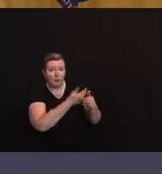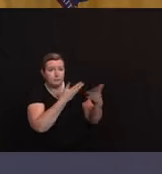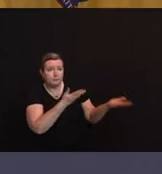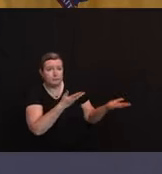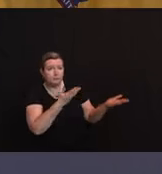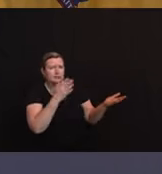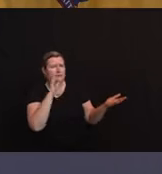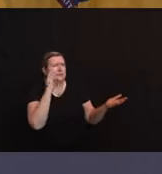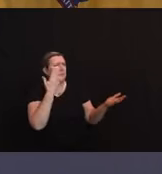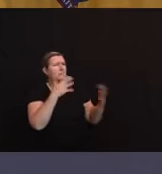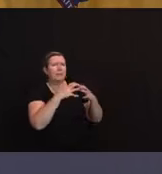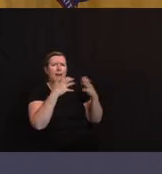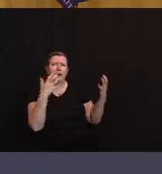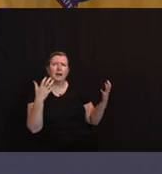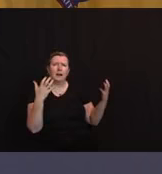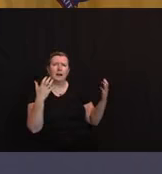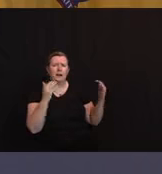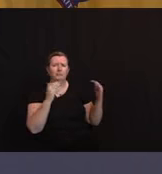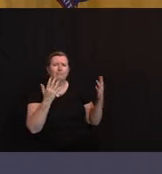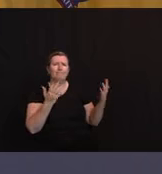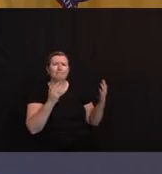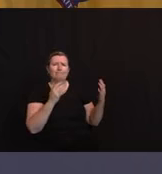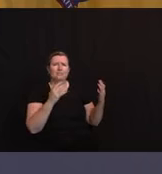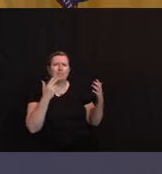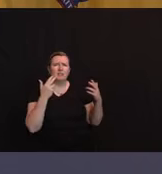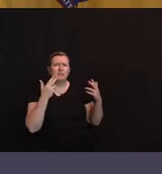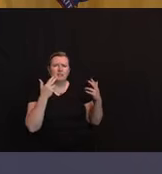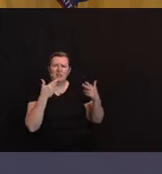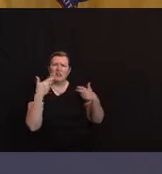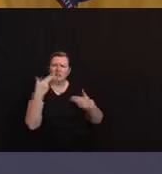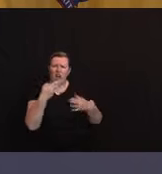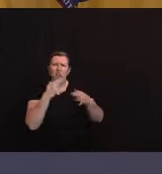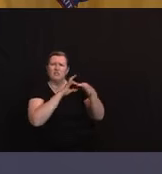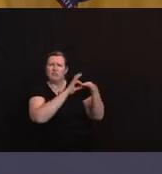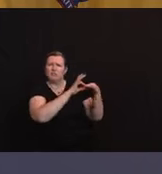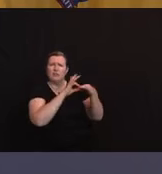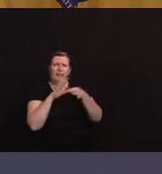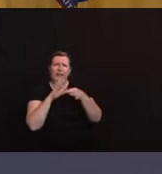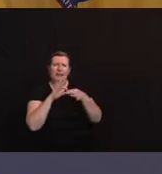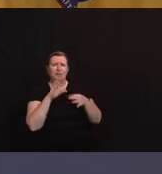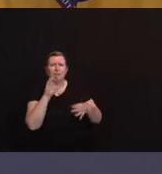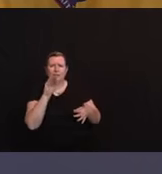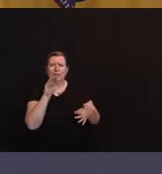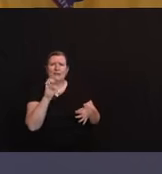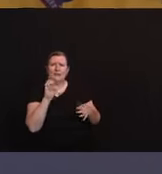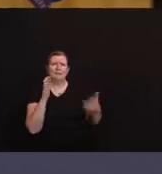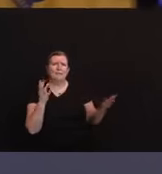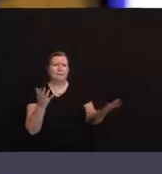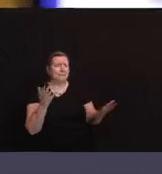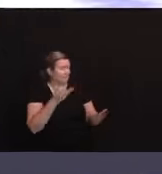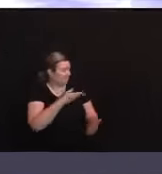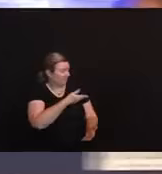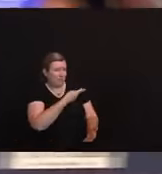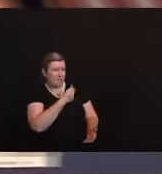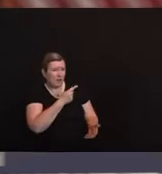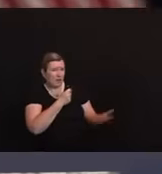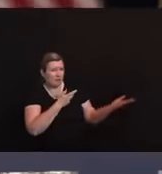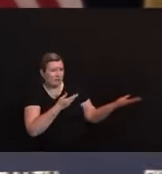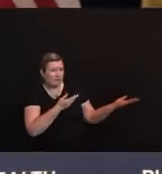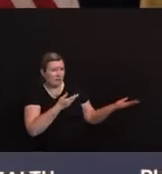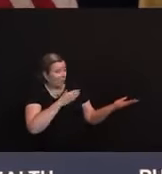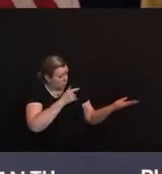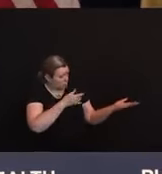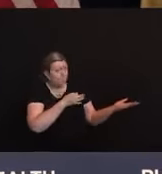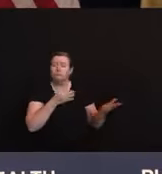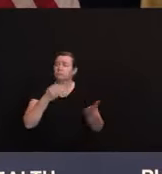of gun-related crimes, et cetera, and anything else you got. Great to have you. Thank you, Governor. Good afternoon.